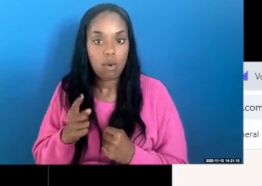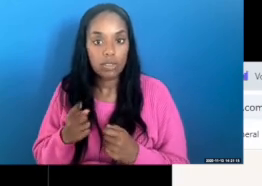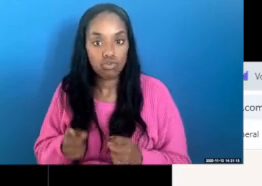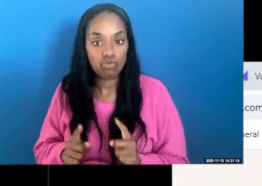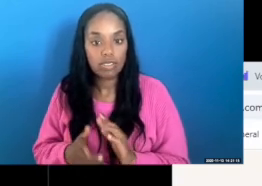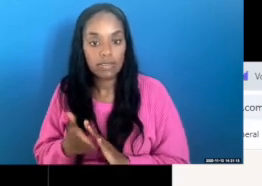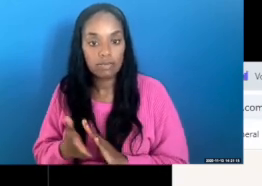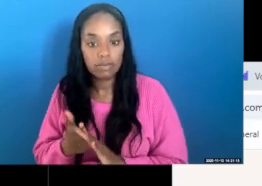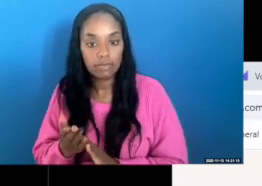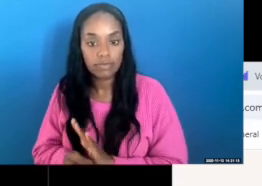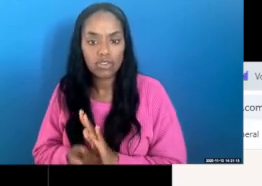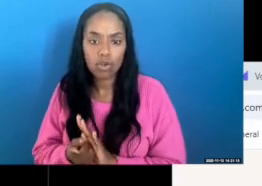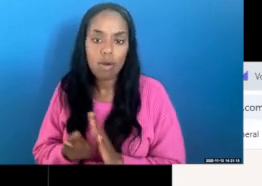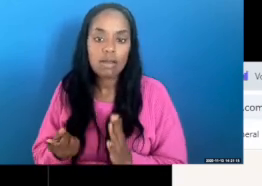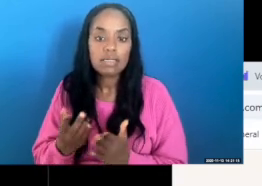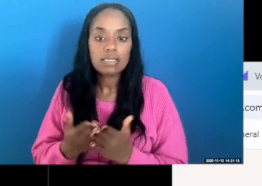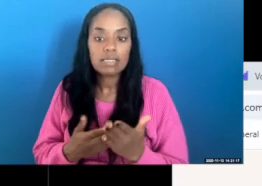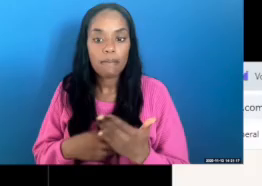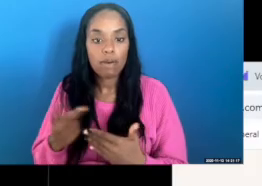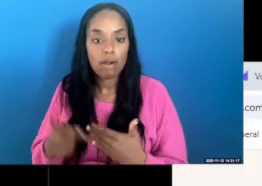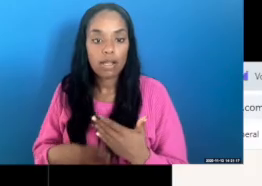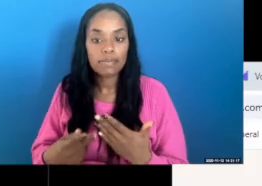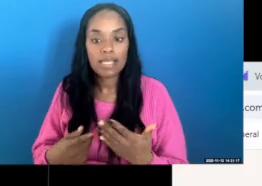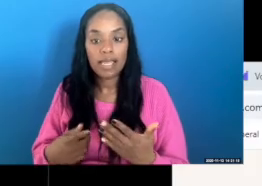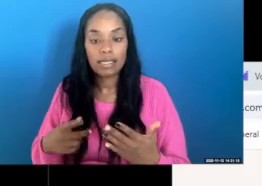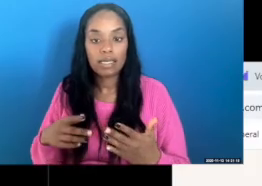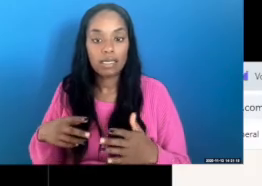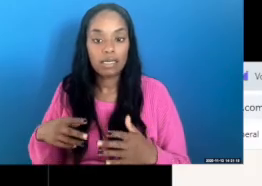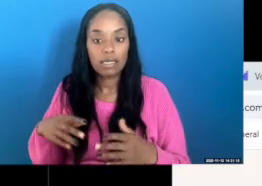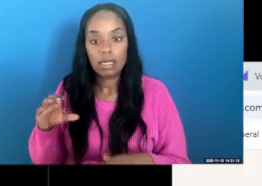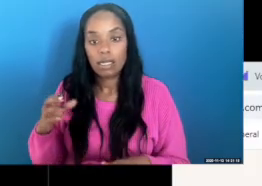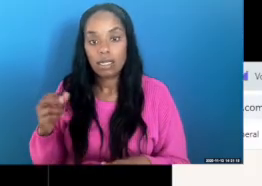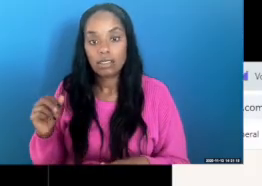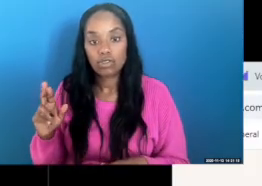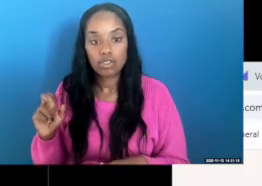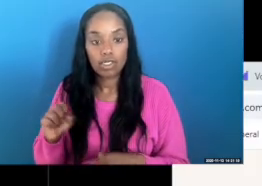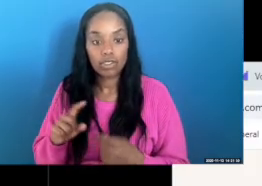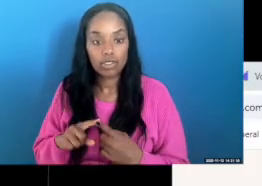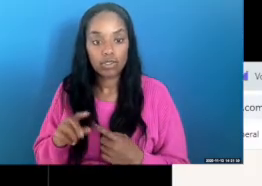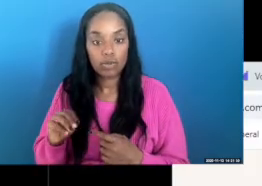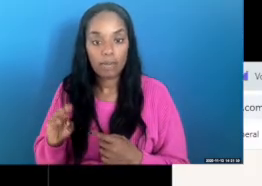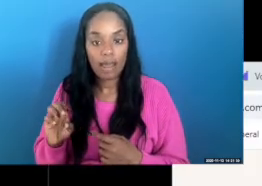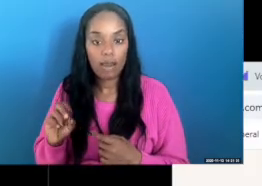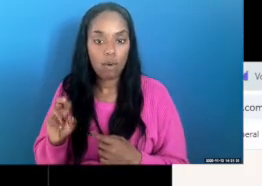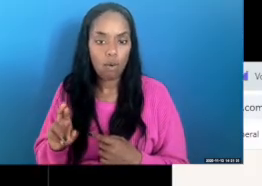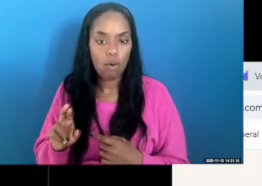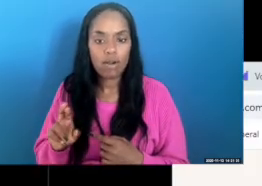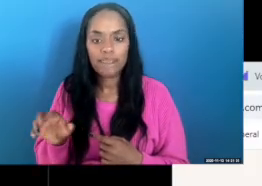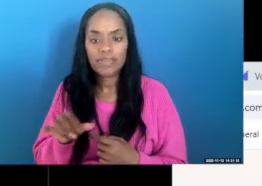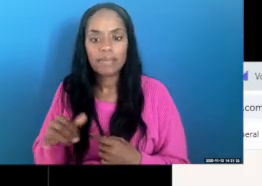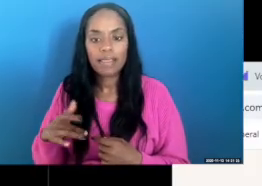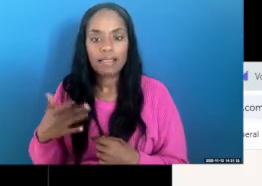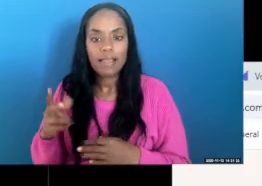using infrastructure specifically for that vehicle, you're having an asset that's somewhat dormant during operational